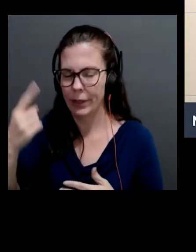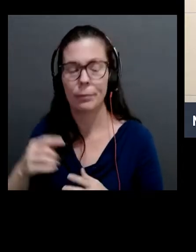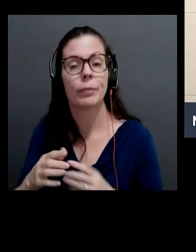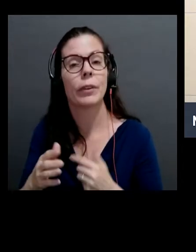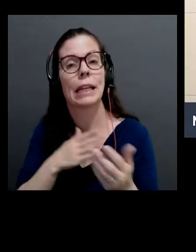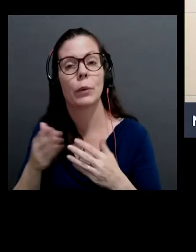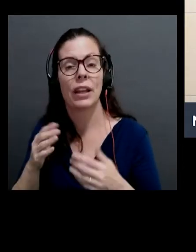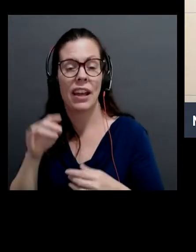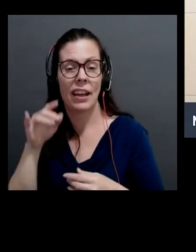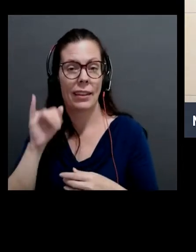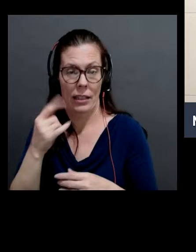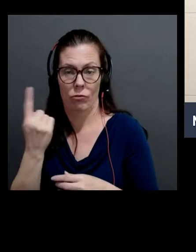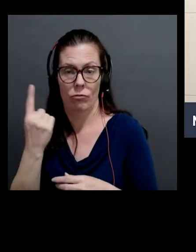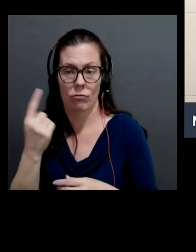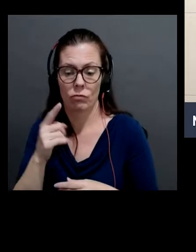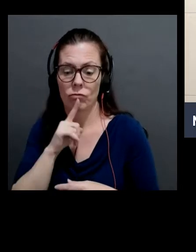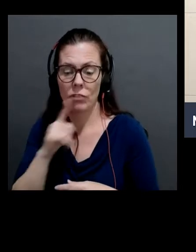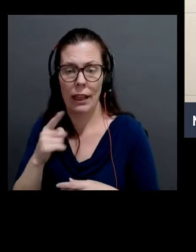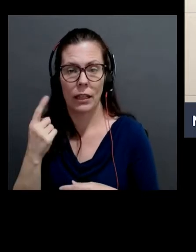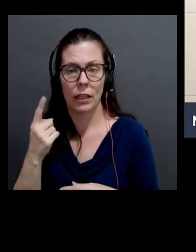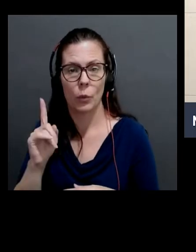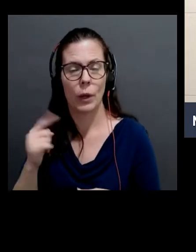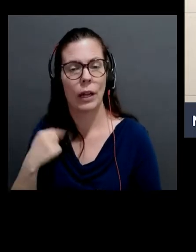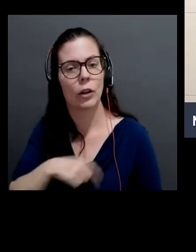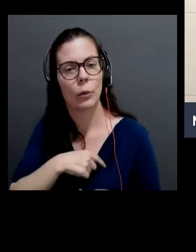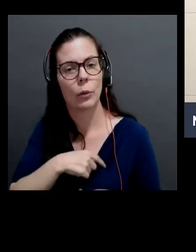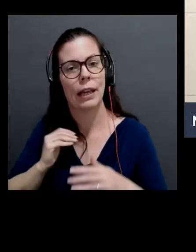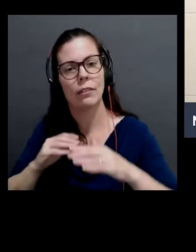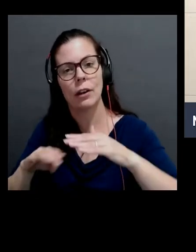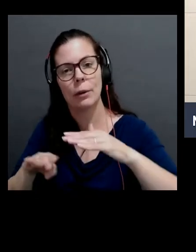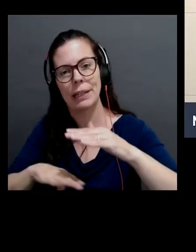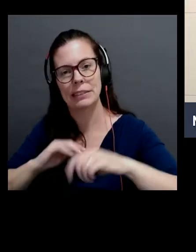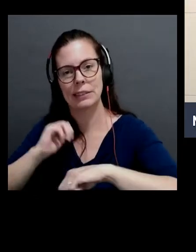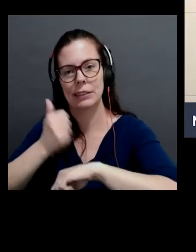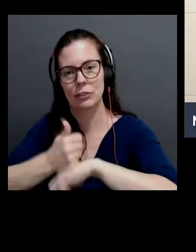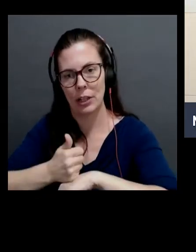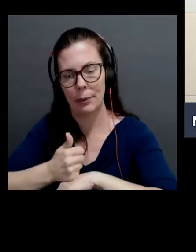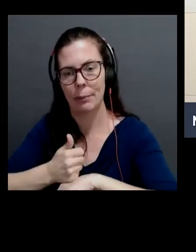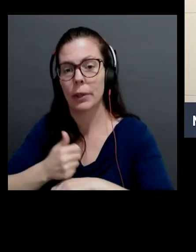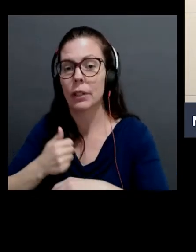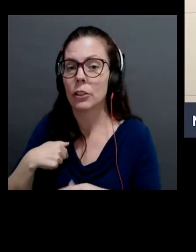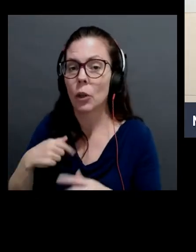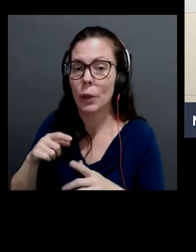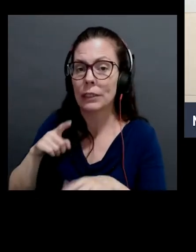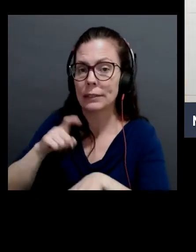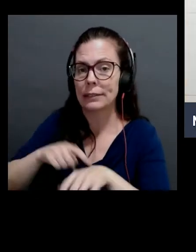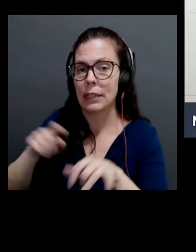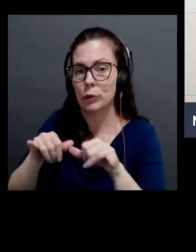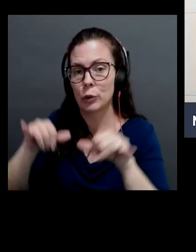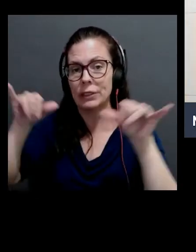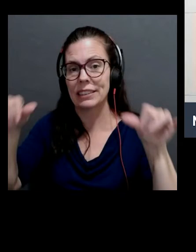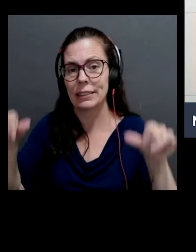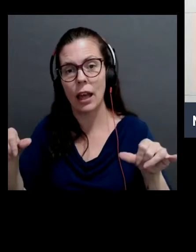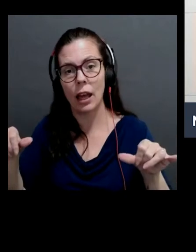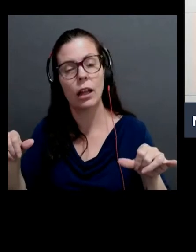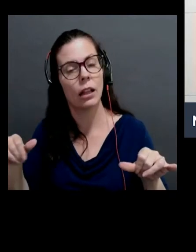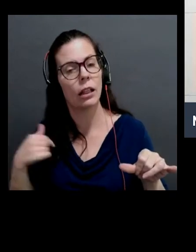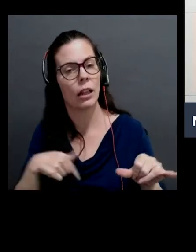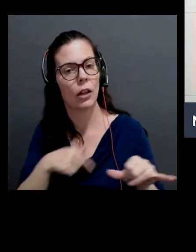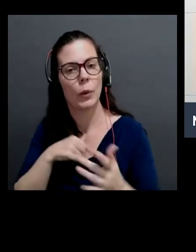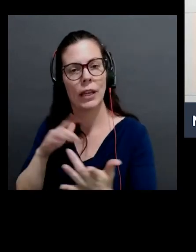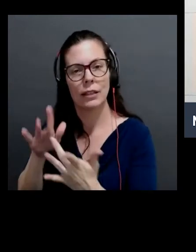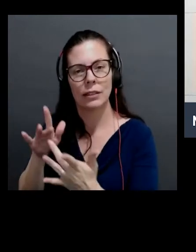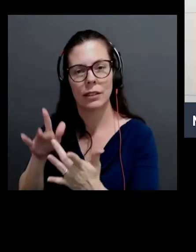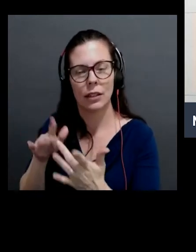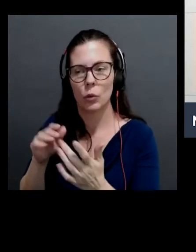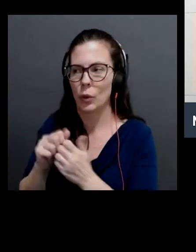really where we had like our basic infrastructure set up. So when it came time to scale, we actually got in touch with, or